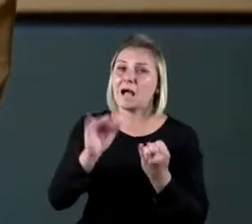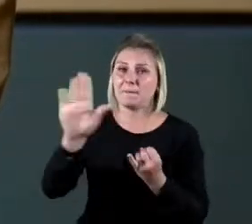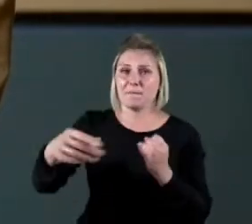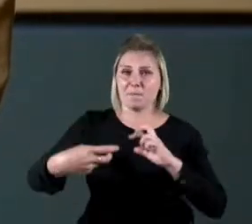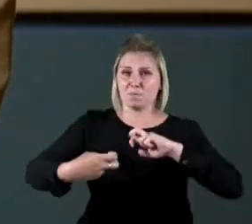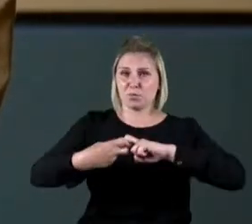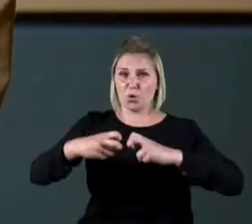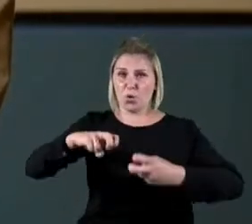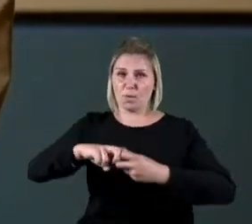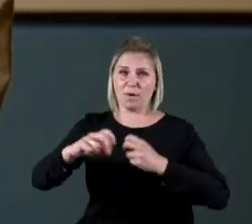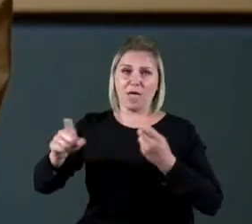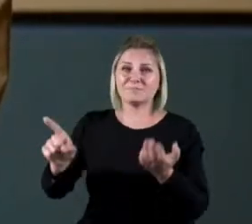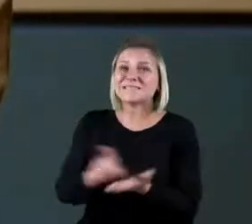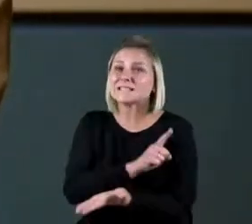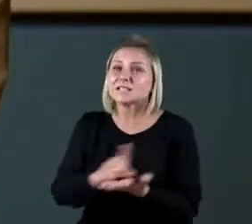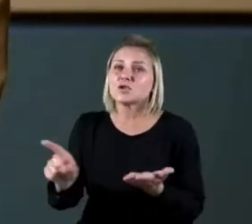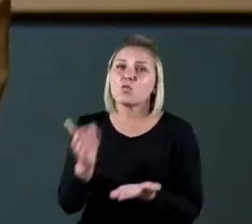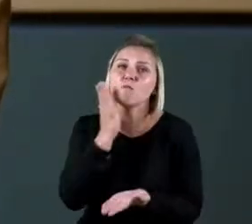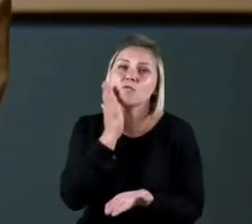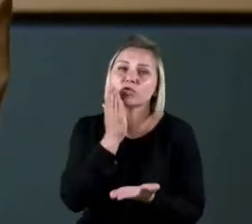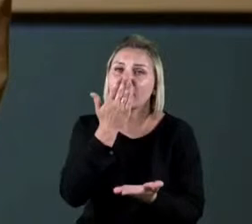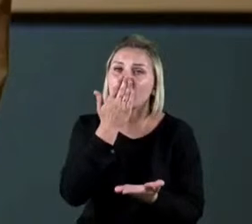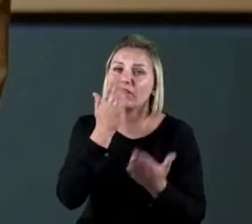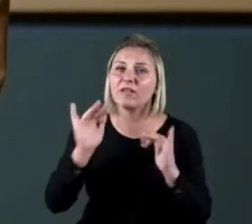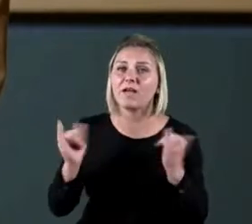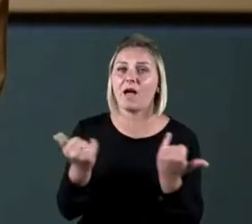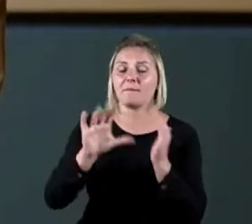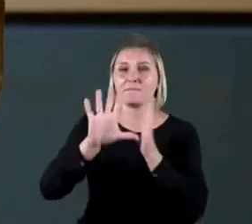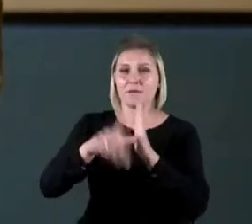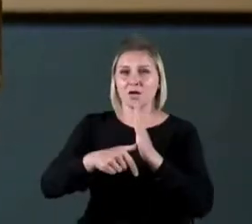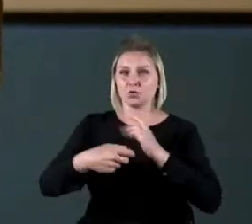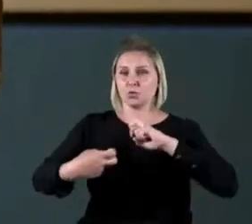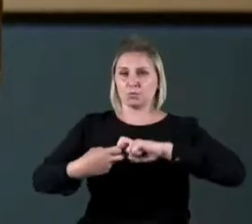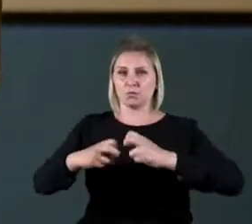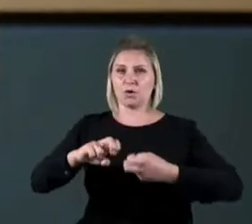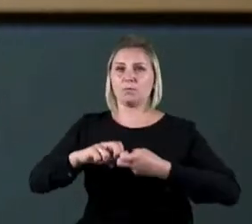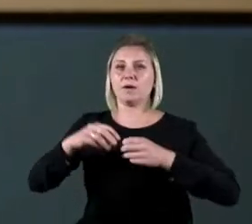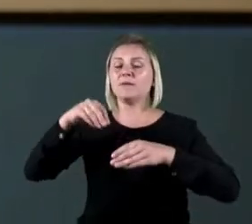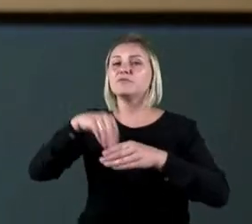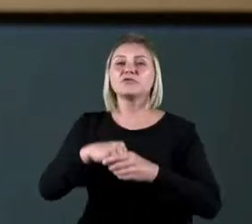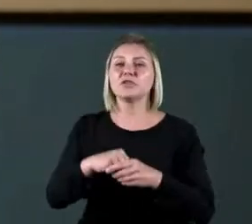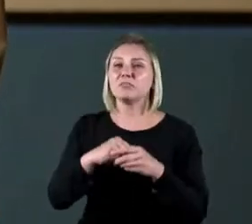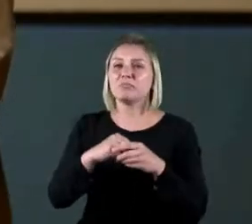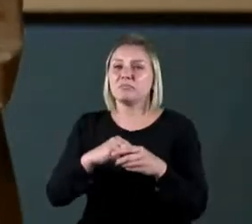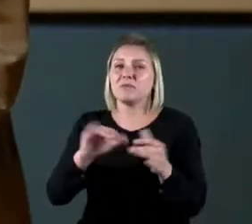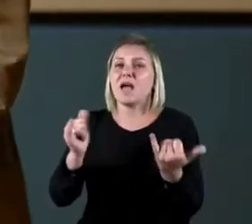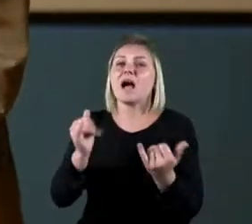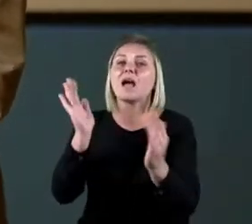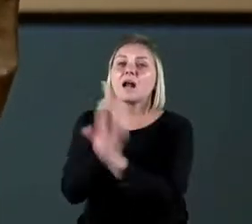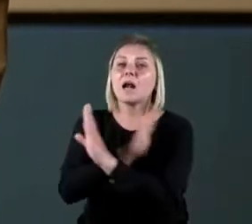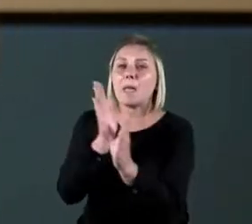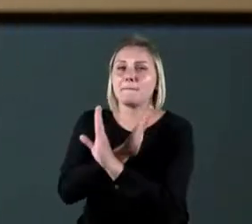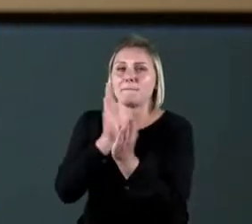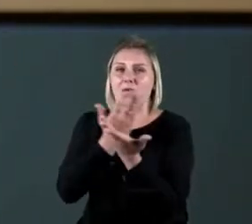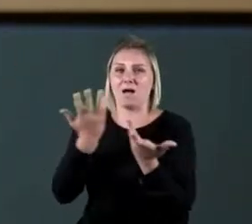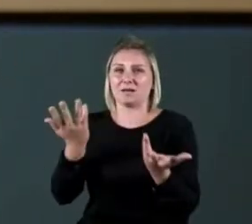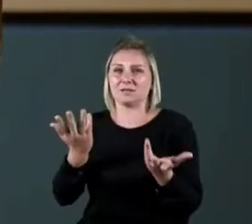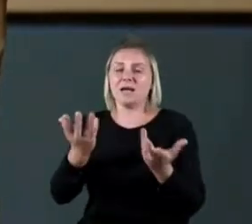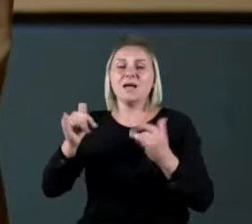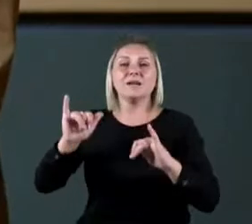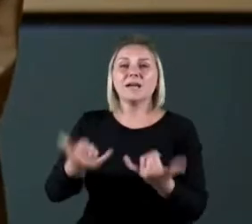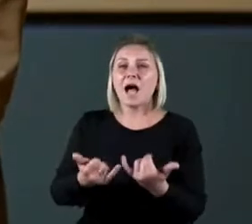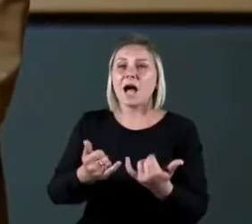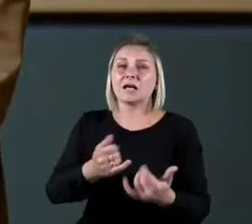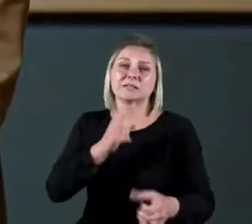settlements, and the severe impact that climate is having on persons with disabilities now, and the need for action. Some of those